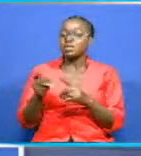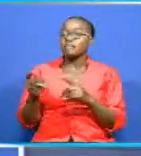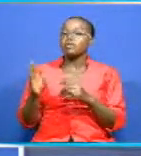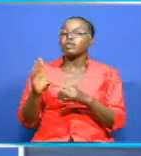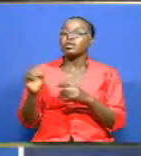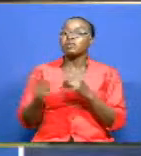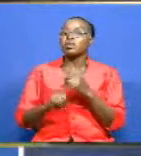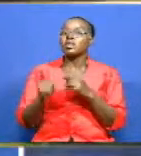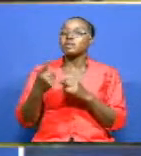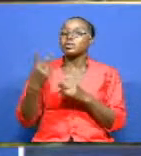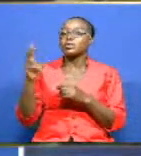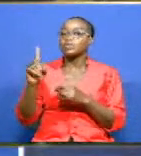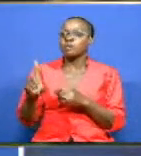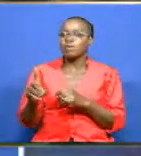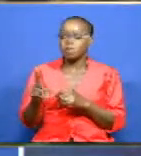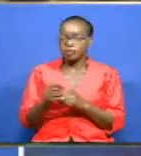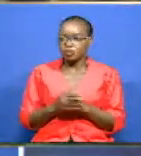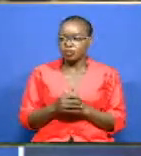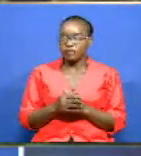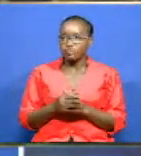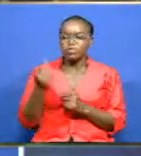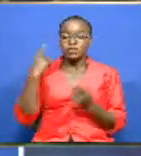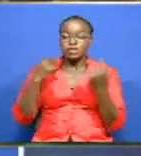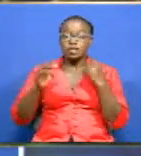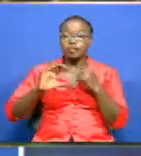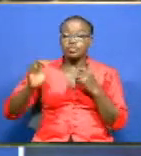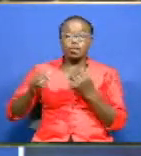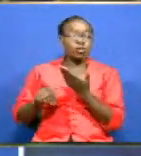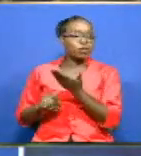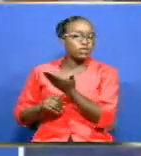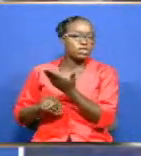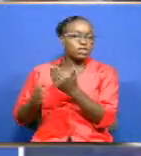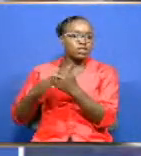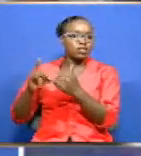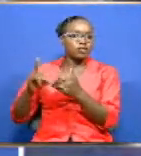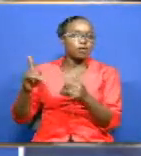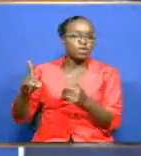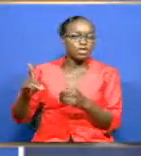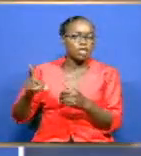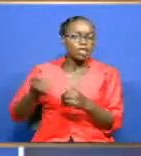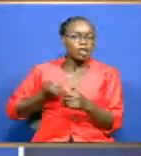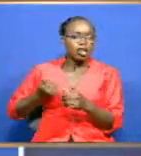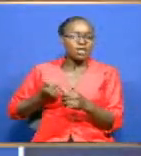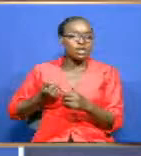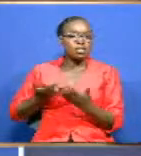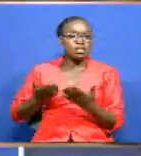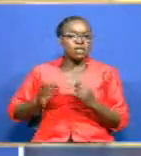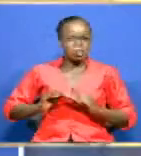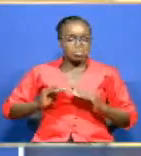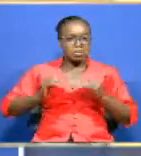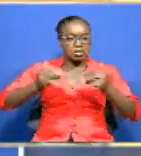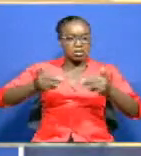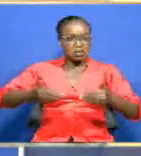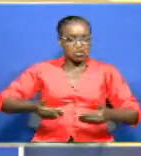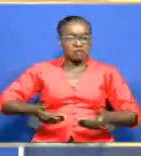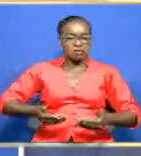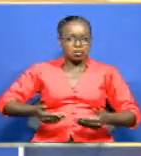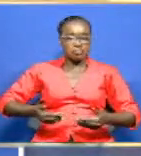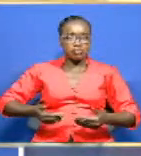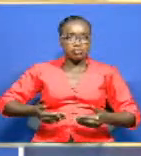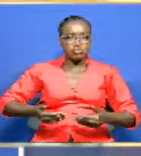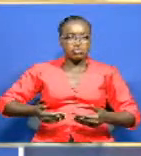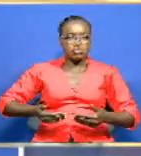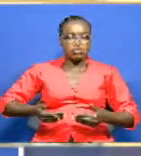2021. In Kericho County, over 91 schoolgirls are reported to have fallen pregnant. Speaking